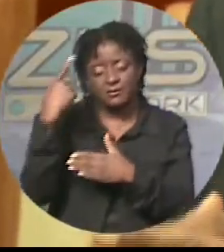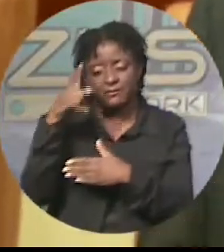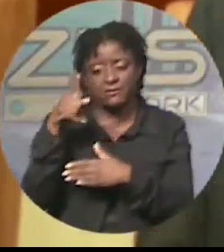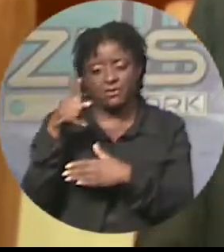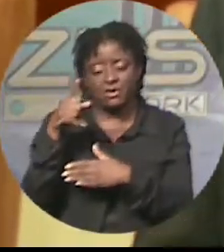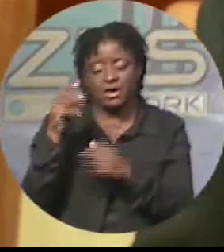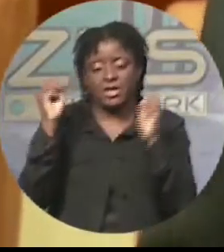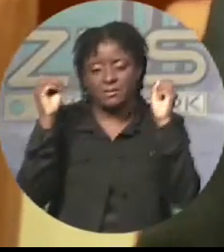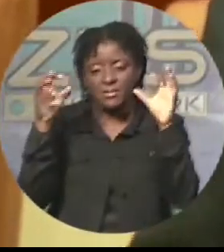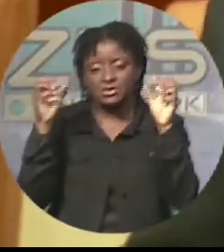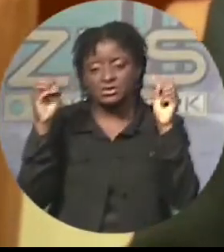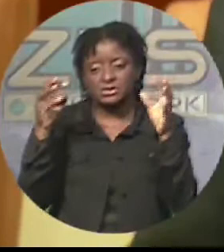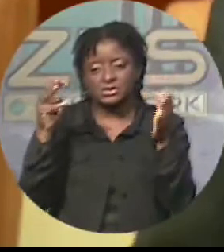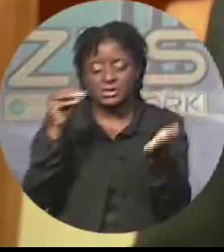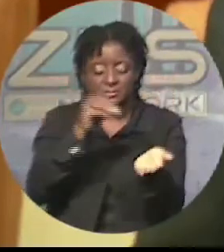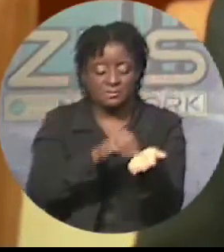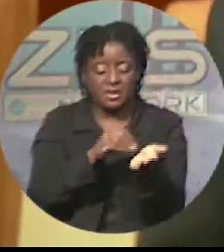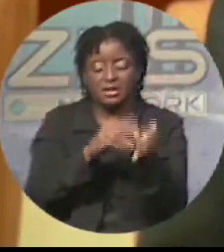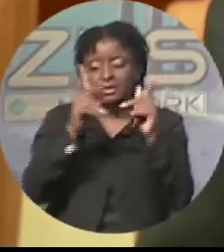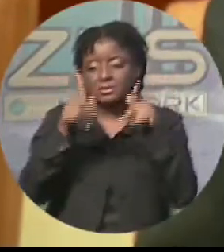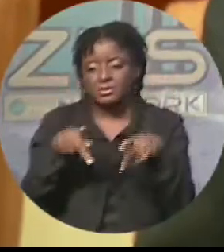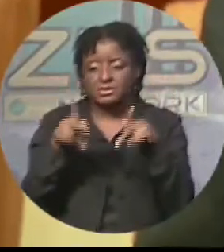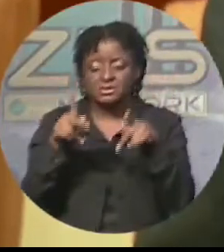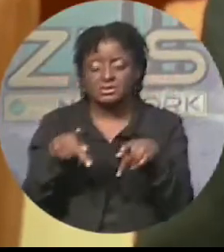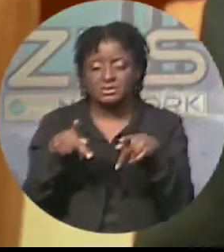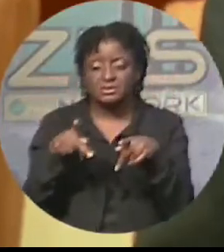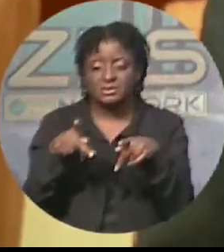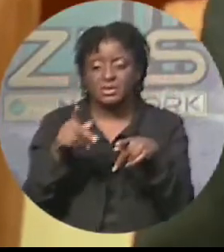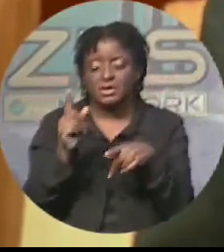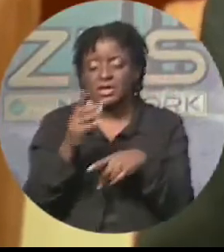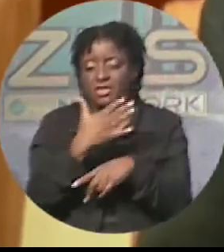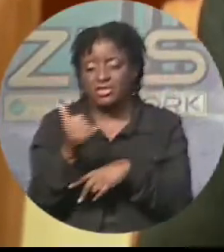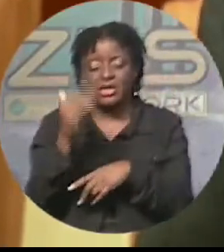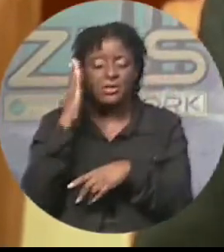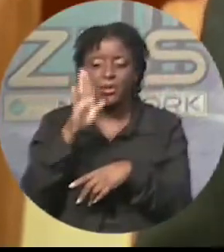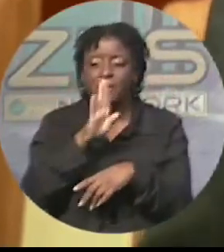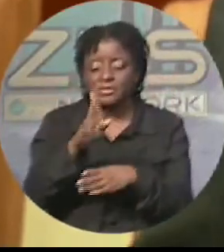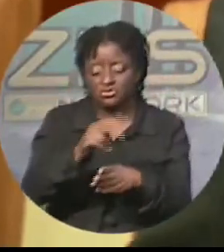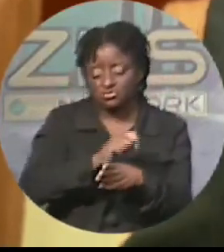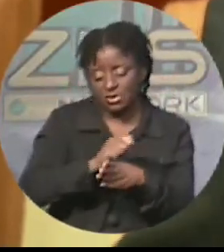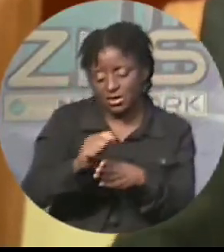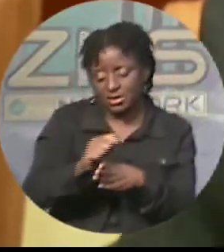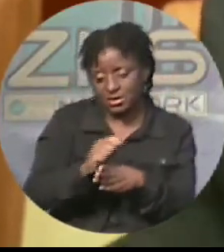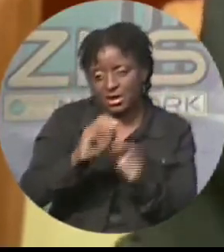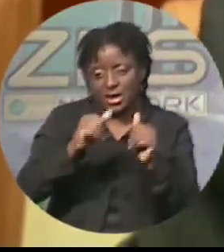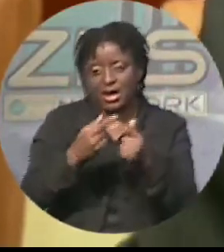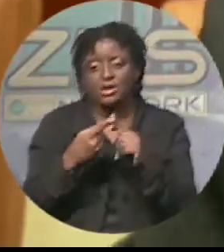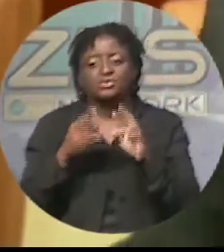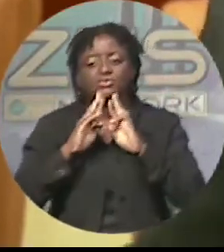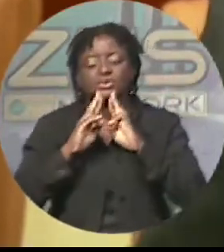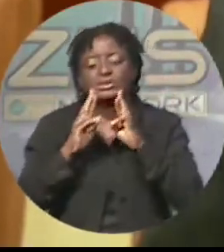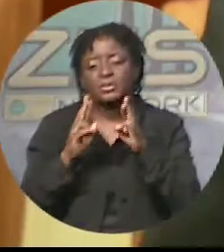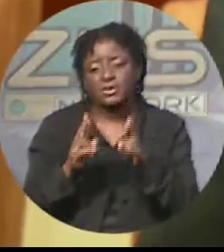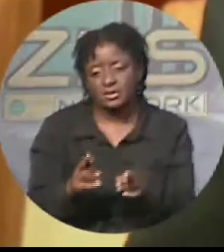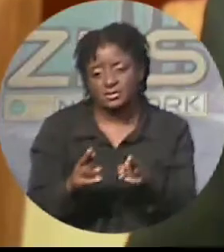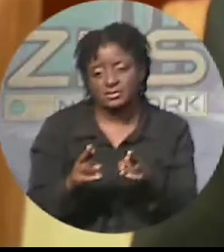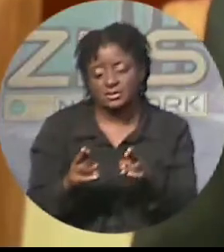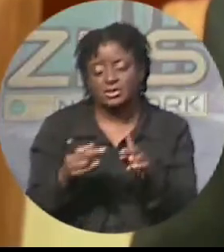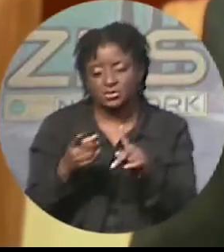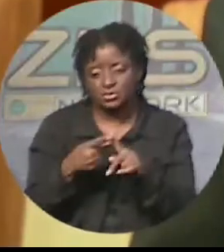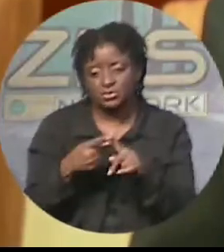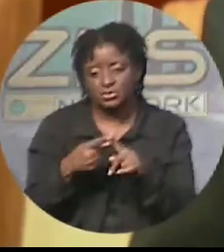our emergency medical personnel, where they will be trained in how to respond to